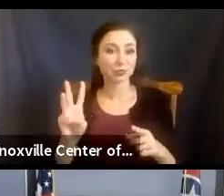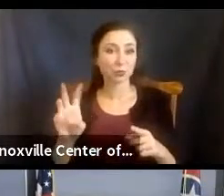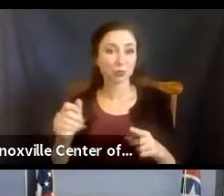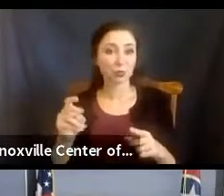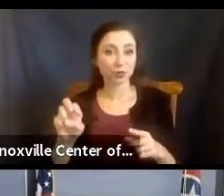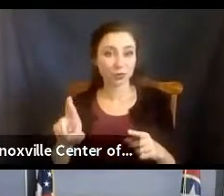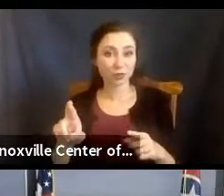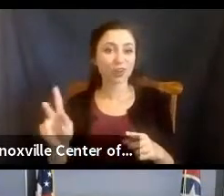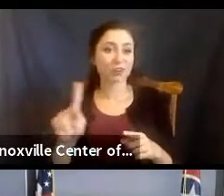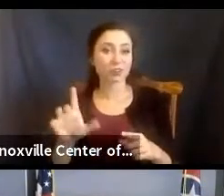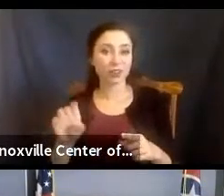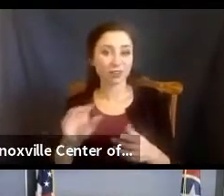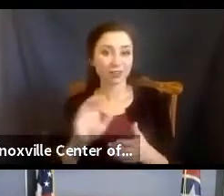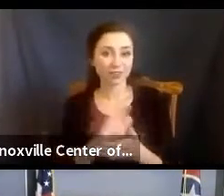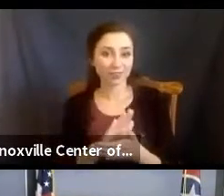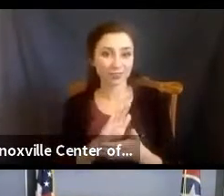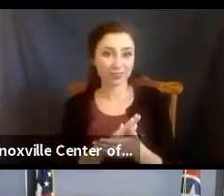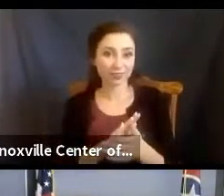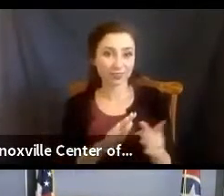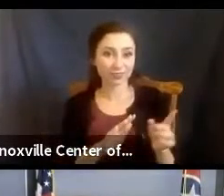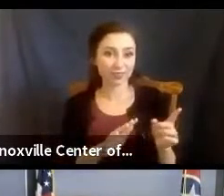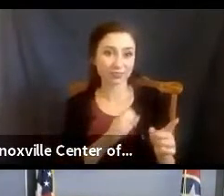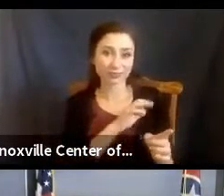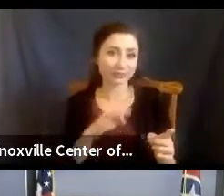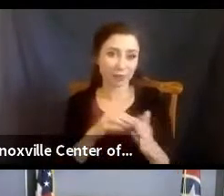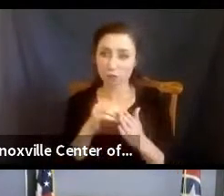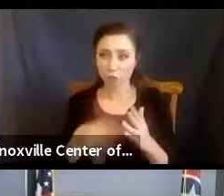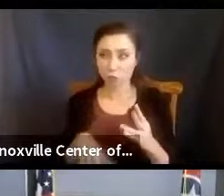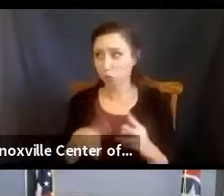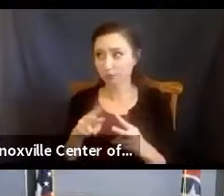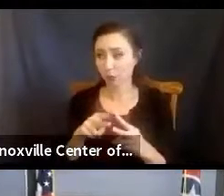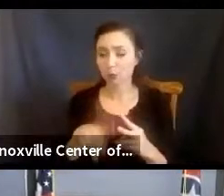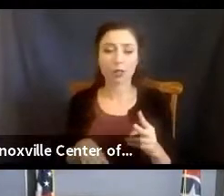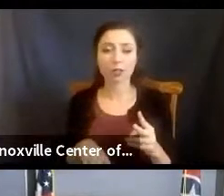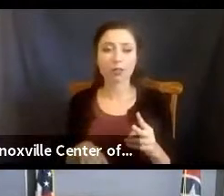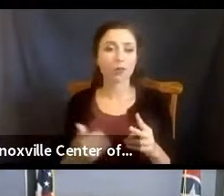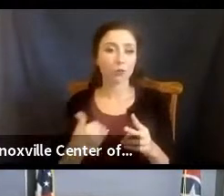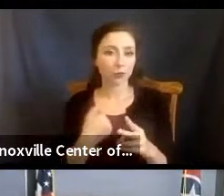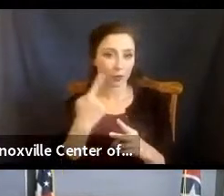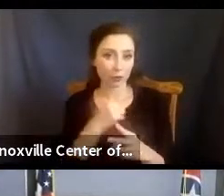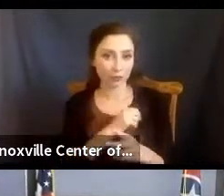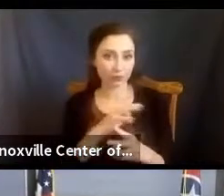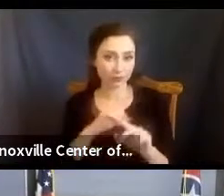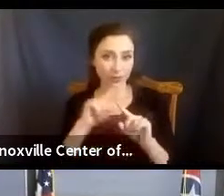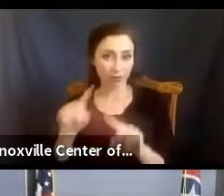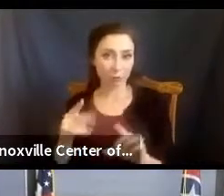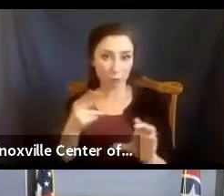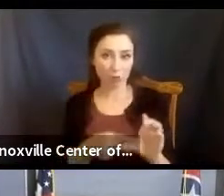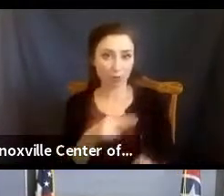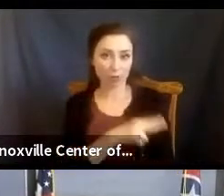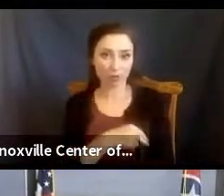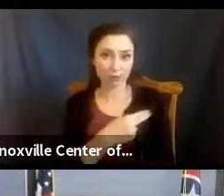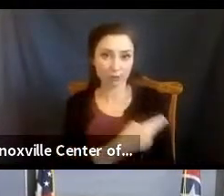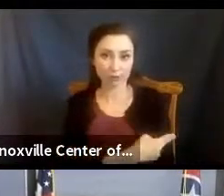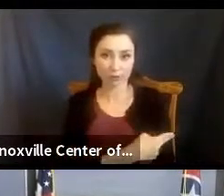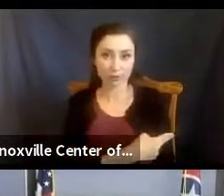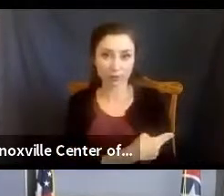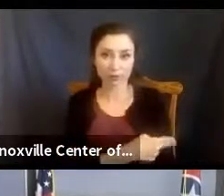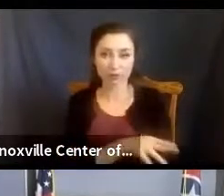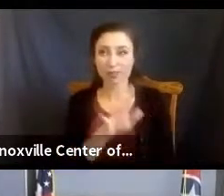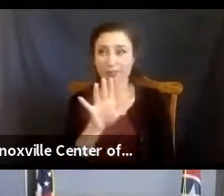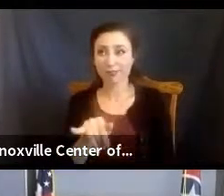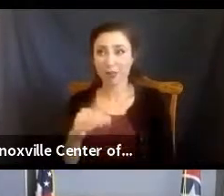Knox County Schools, Staff or students? okay. We did have one staff that was hospitalized, and that was